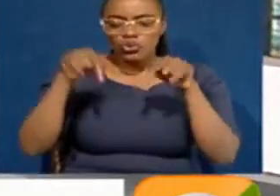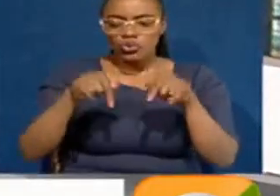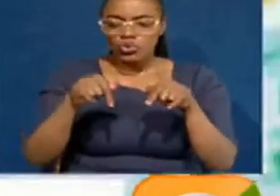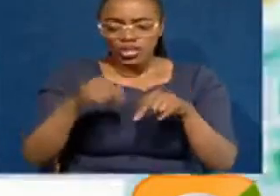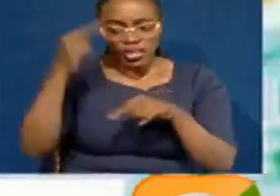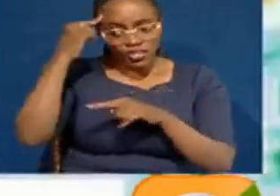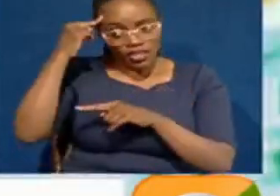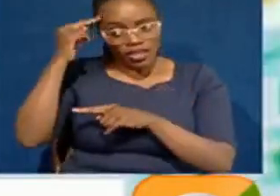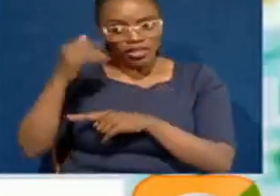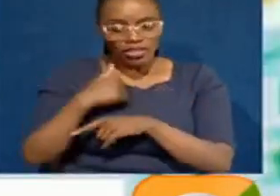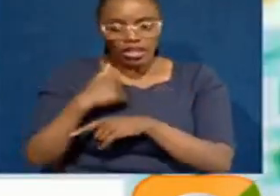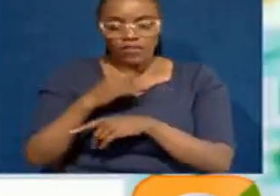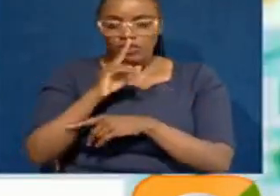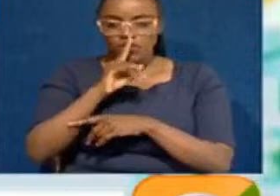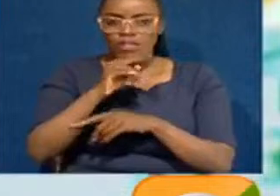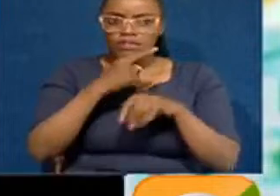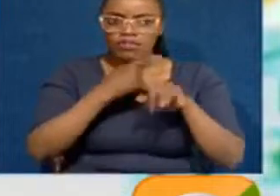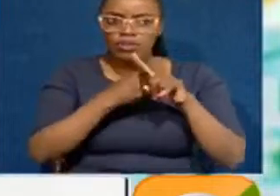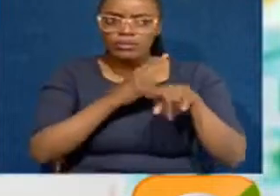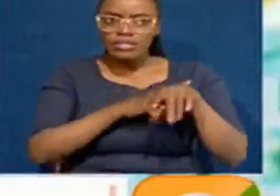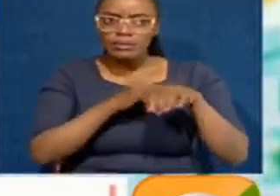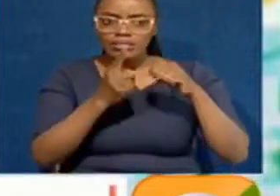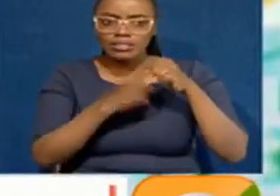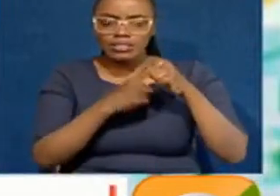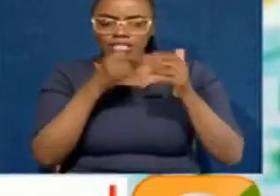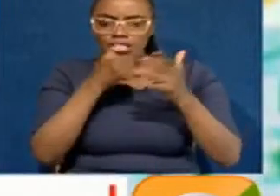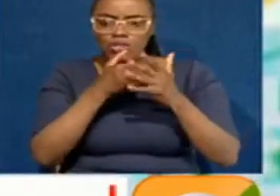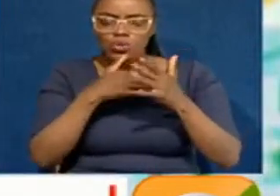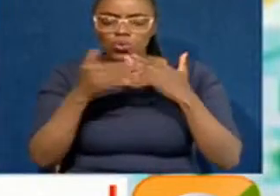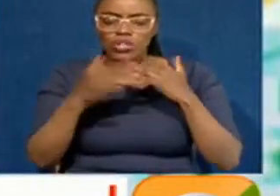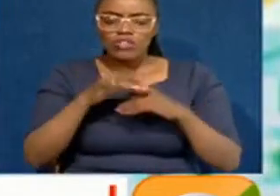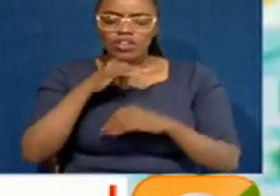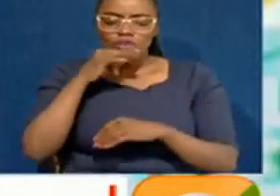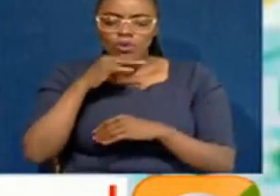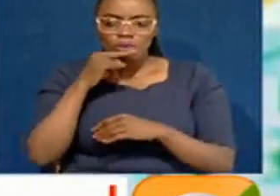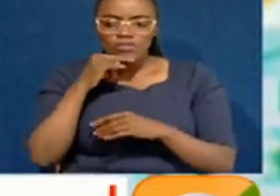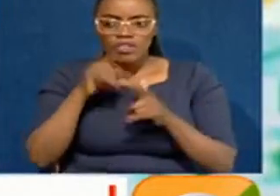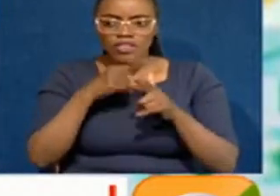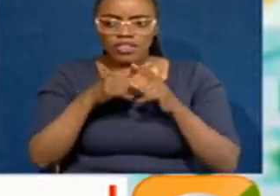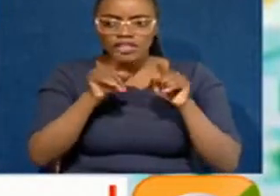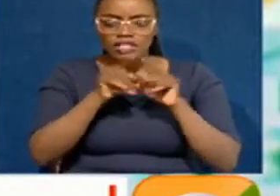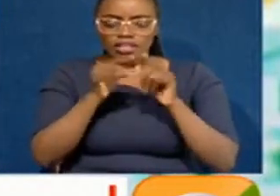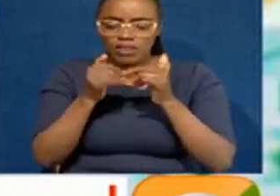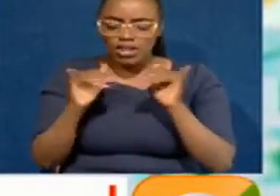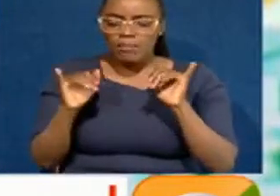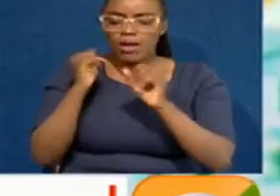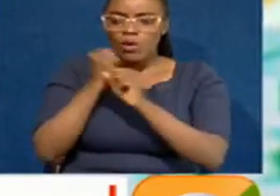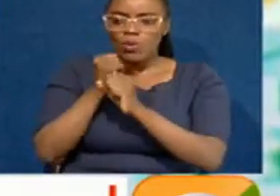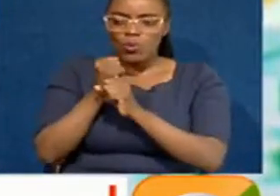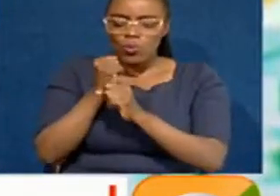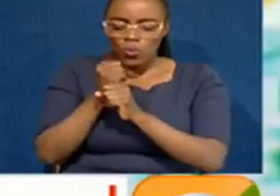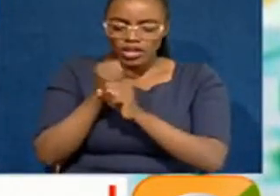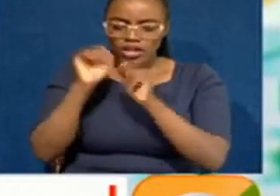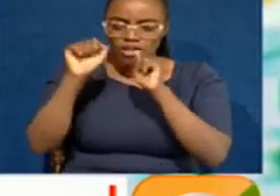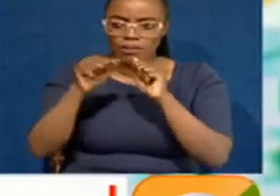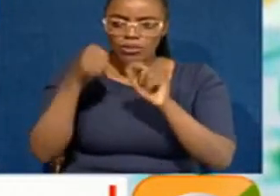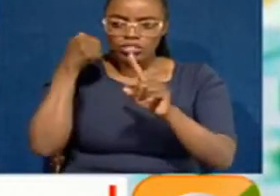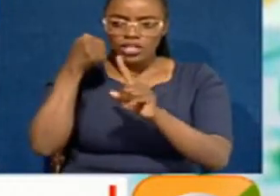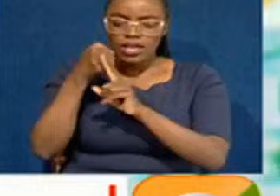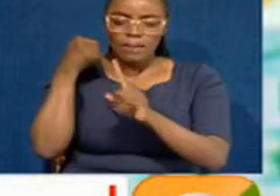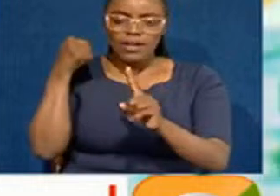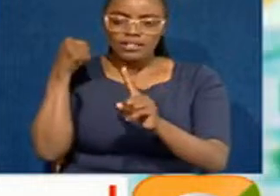member states have been convening from six sectors, yeah. including the ones you mentioned. Mm-hmm. So they're deliberating actually what could be the possible impacts